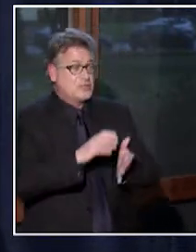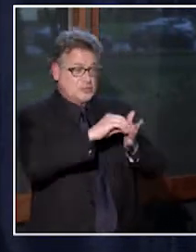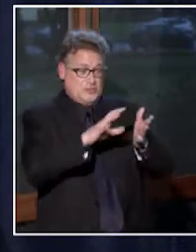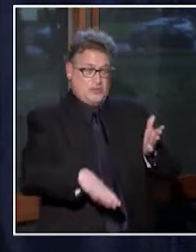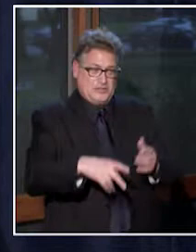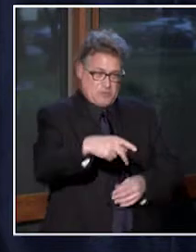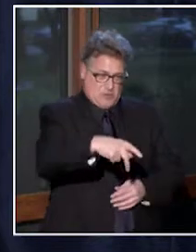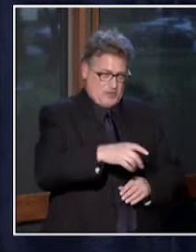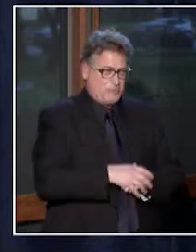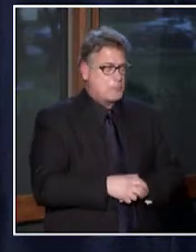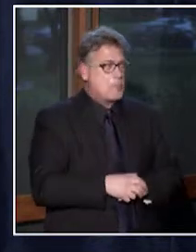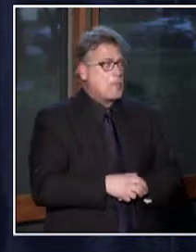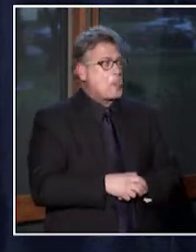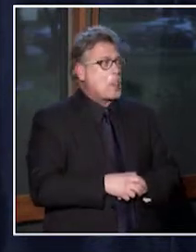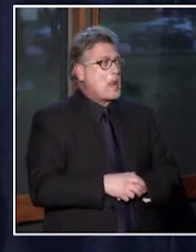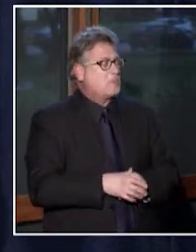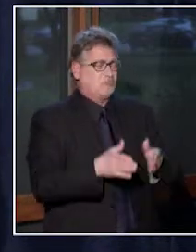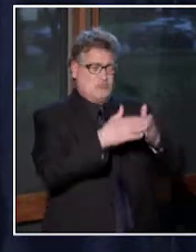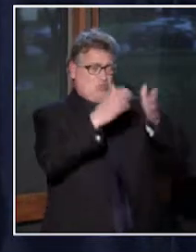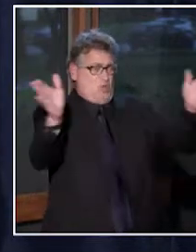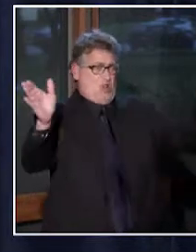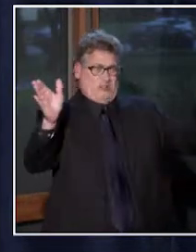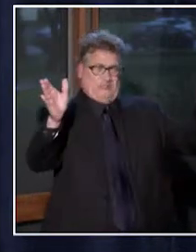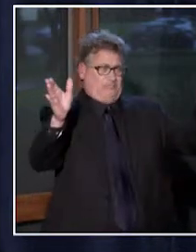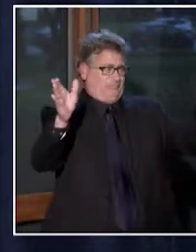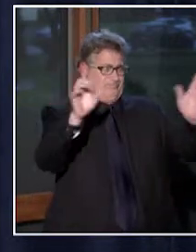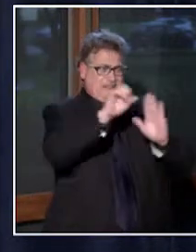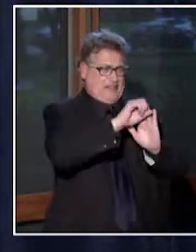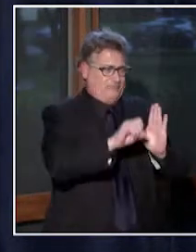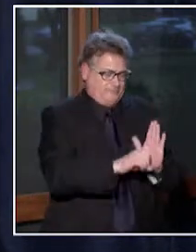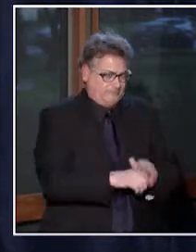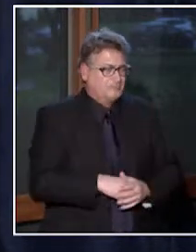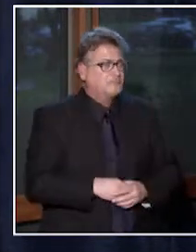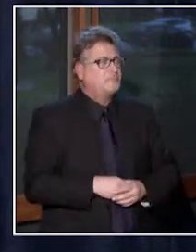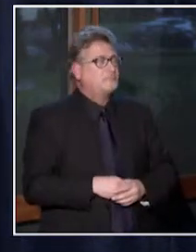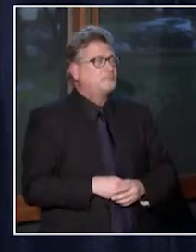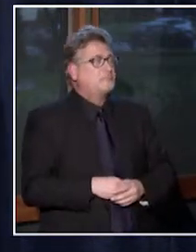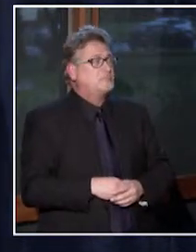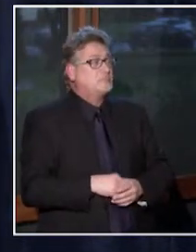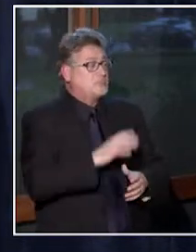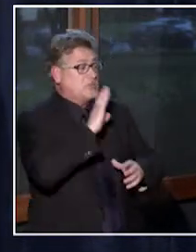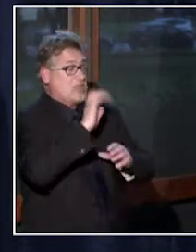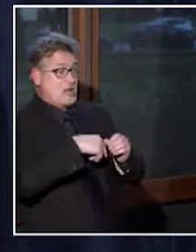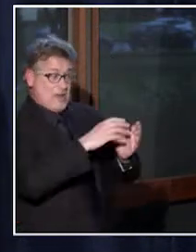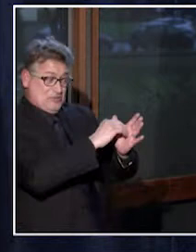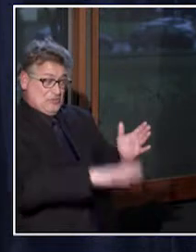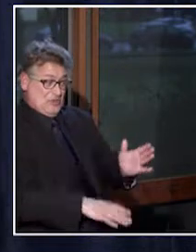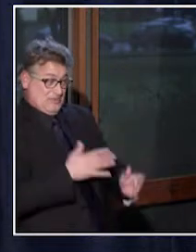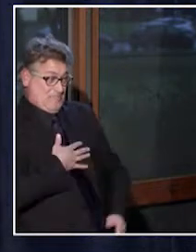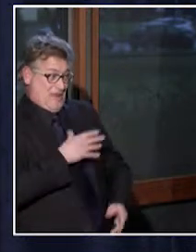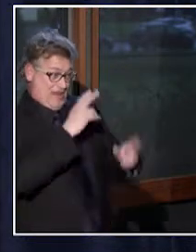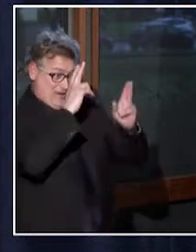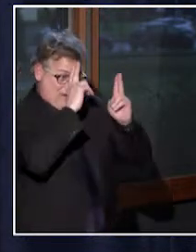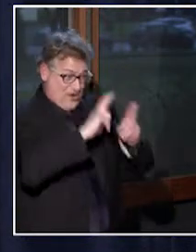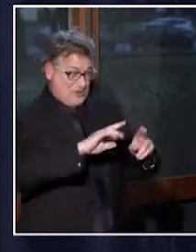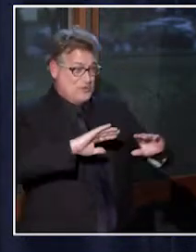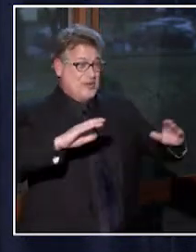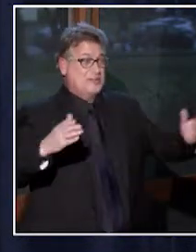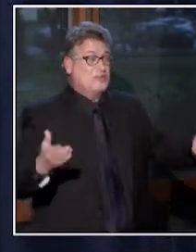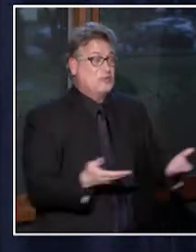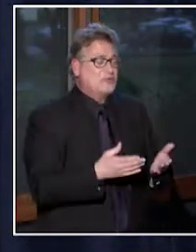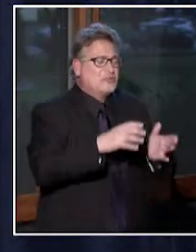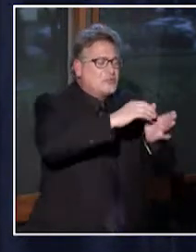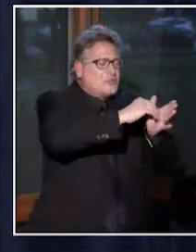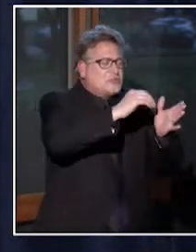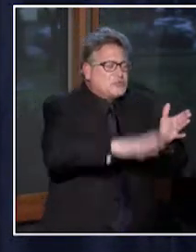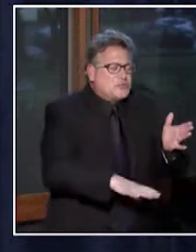Portland and across the entire region. And as we talk about students, it's my great honor to be able to introduce a student